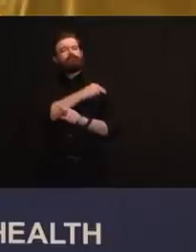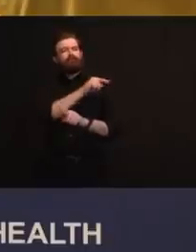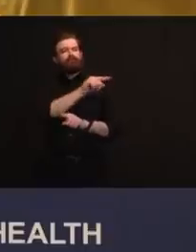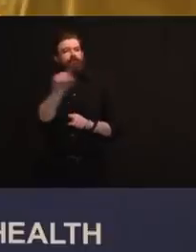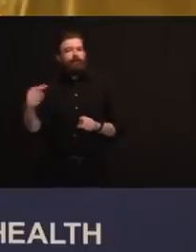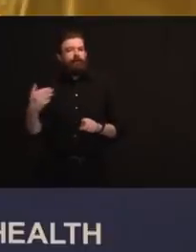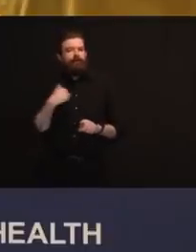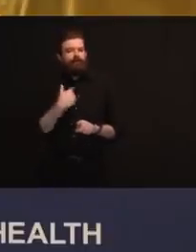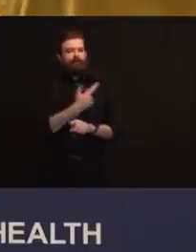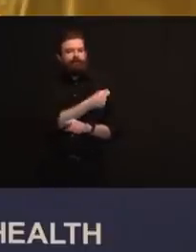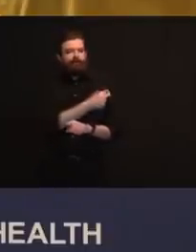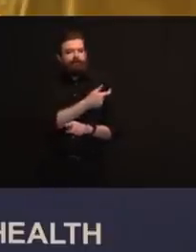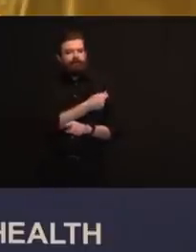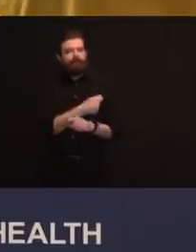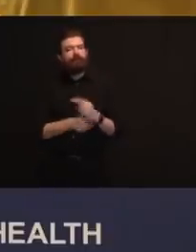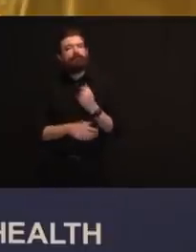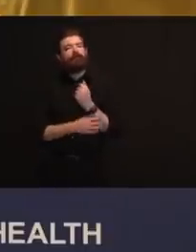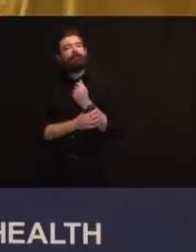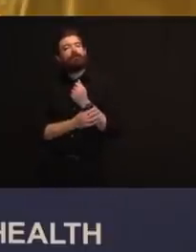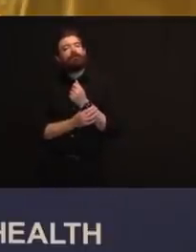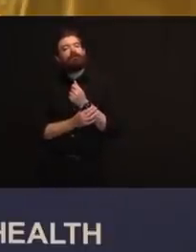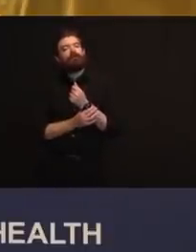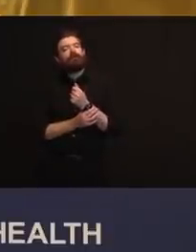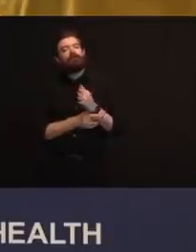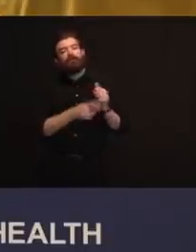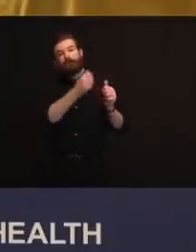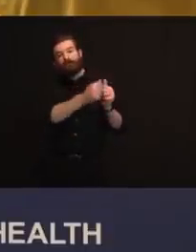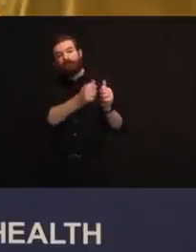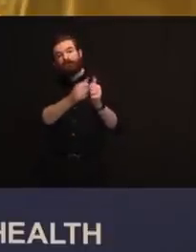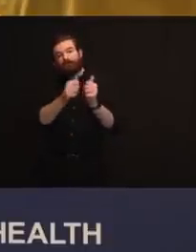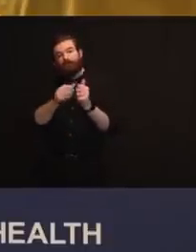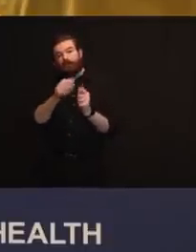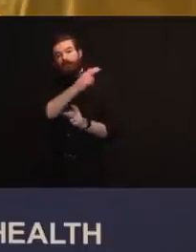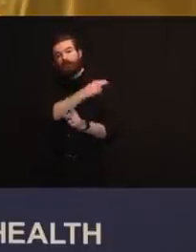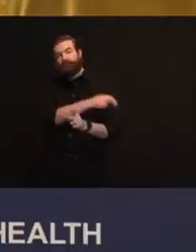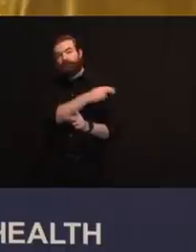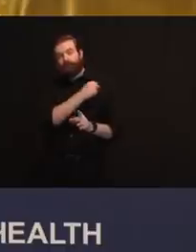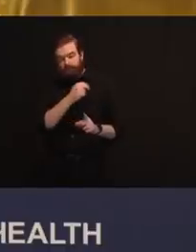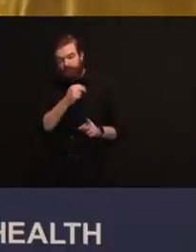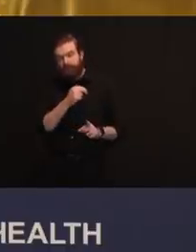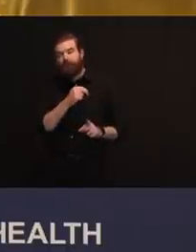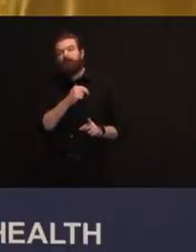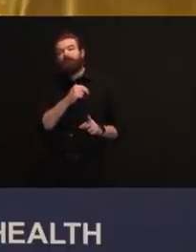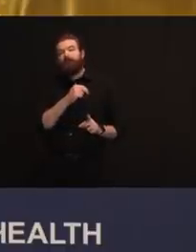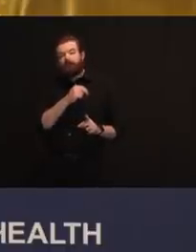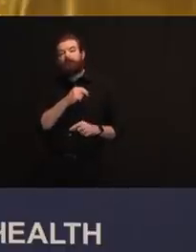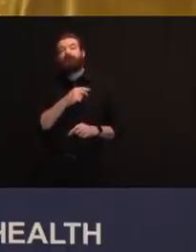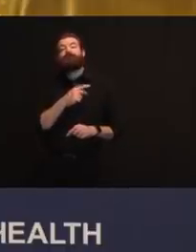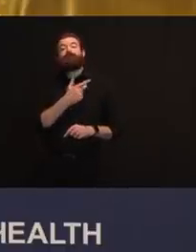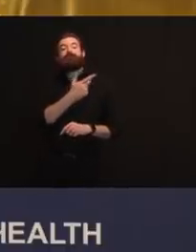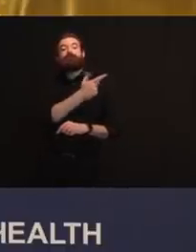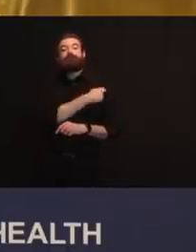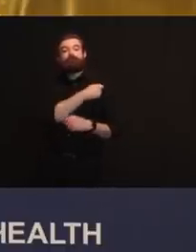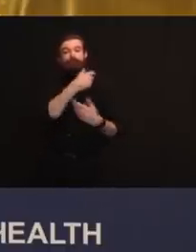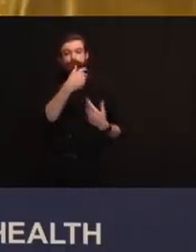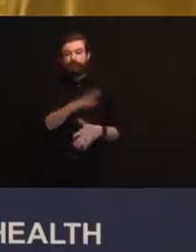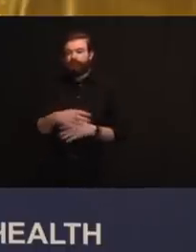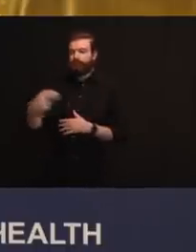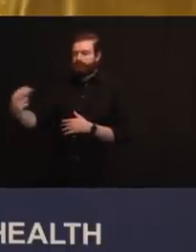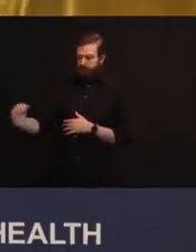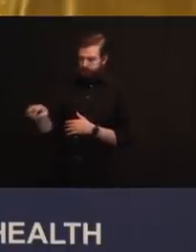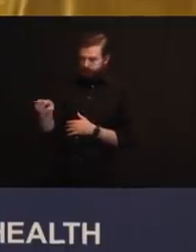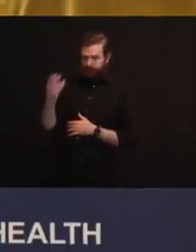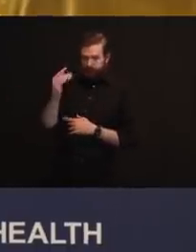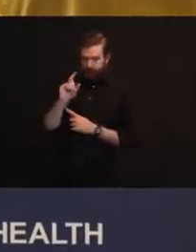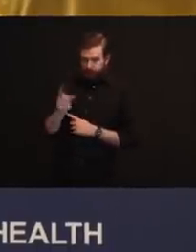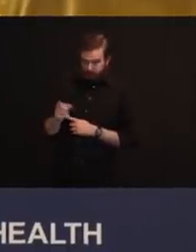very specific area where you spend your 15 minutes in your cooling off period. And the guidance from the CDC is, Judy had mentioned